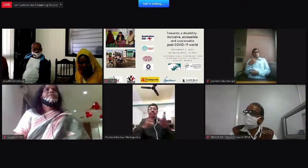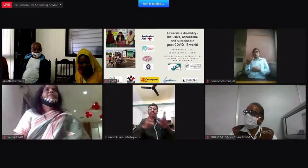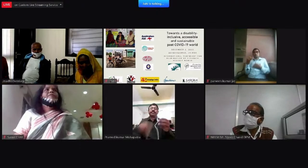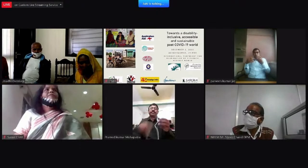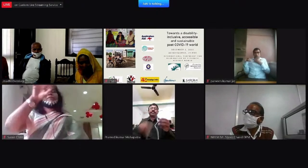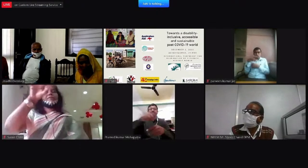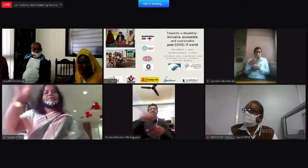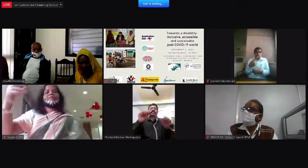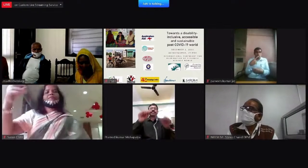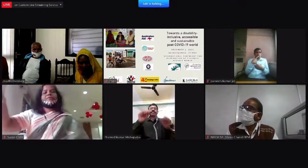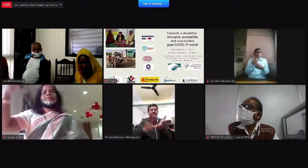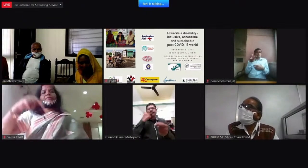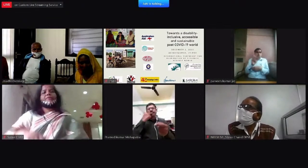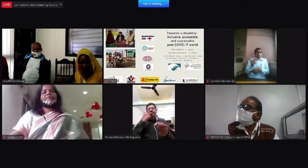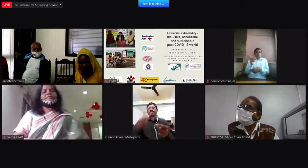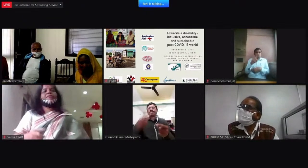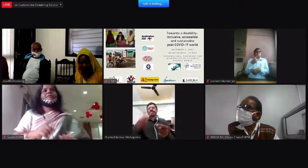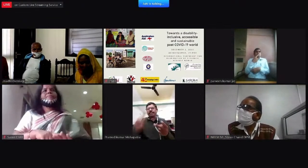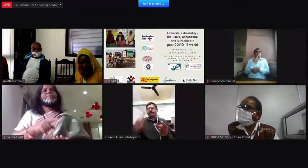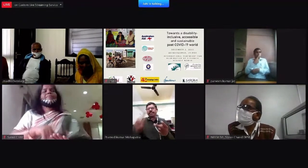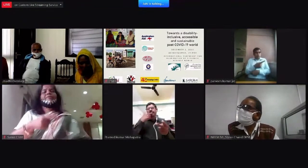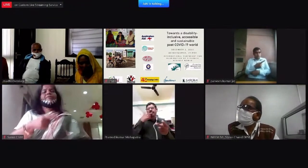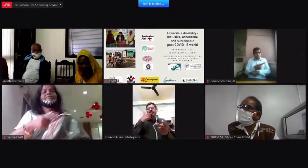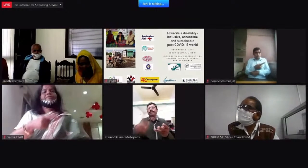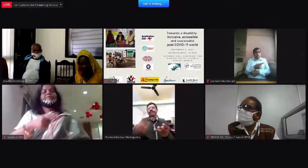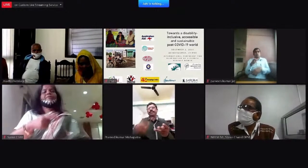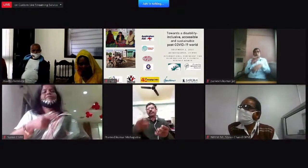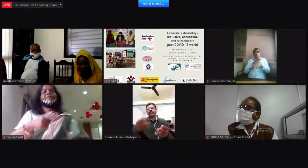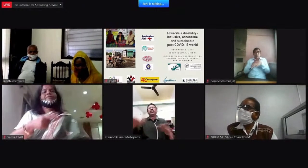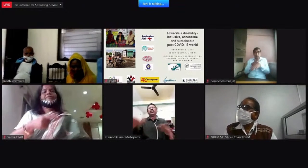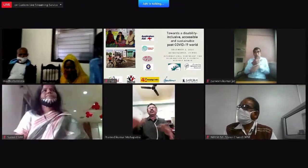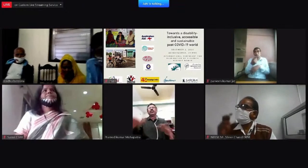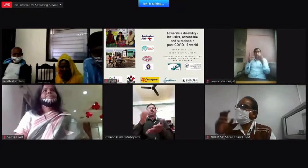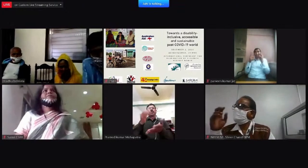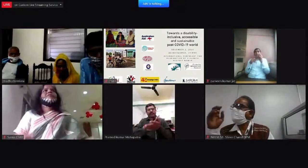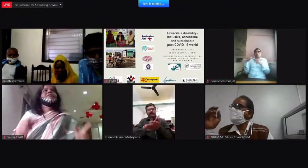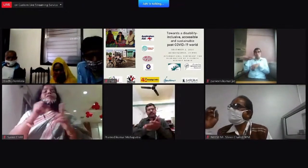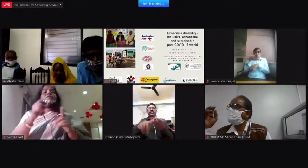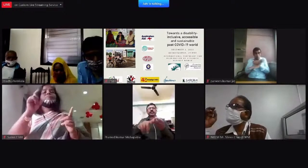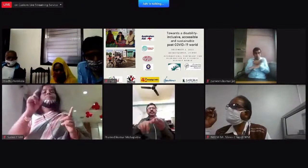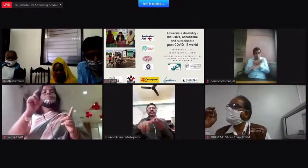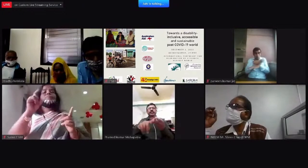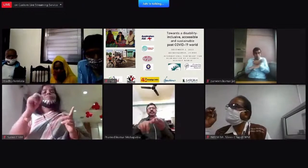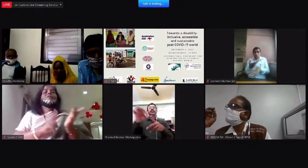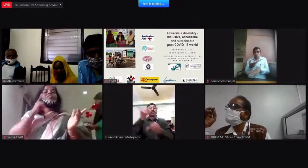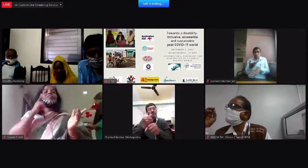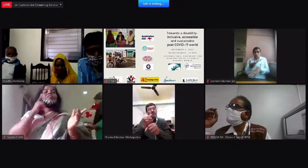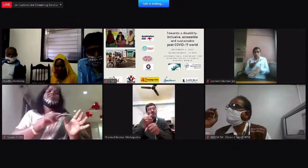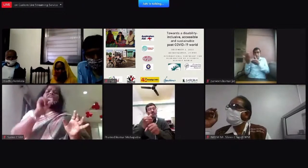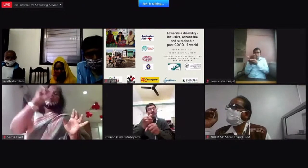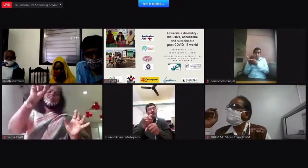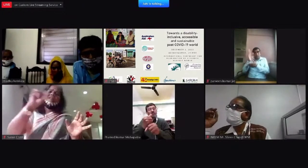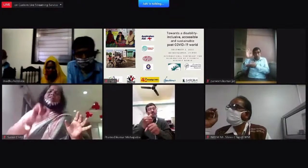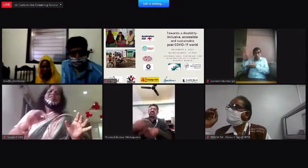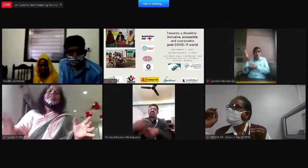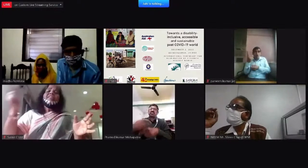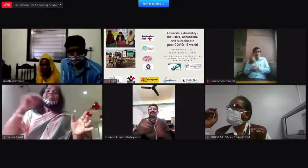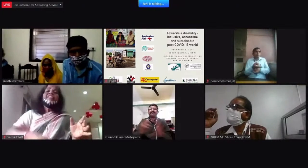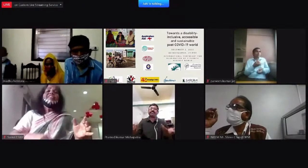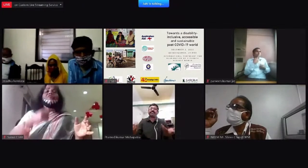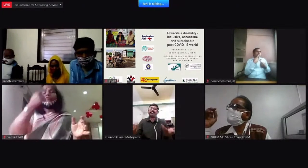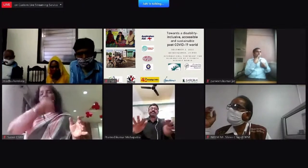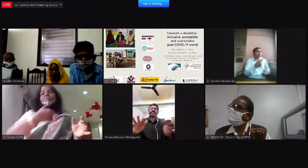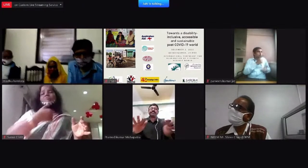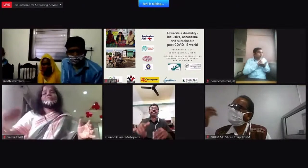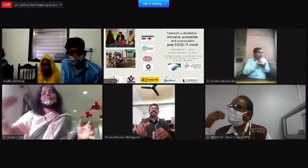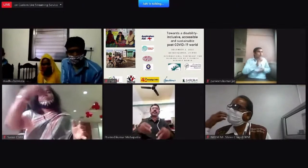That all their representatives, the the access, there are policies that